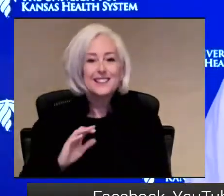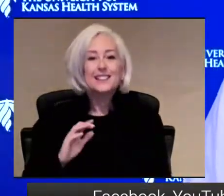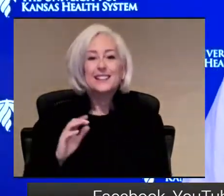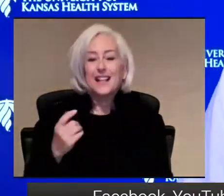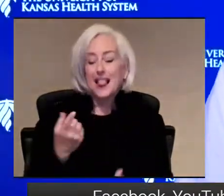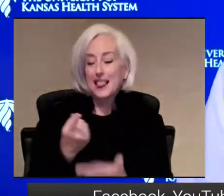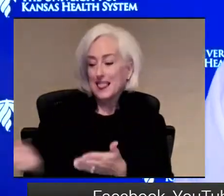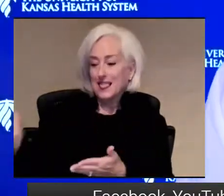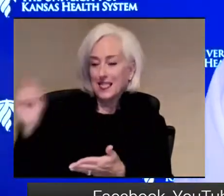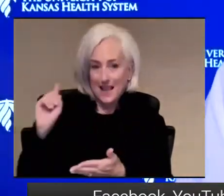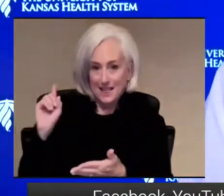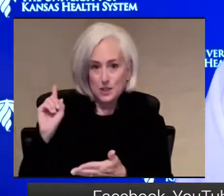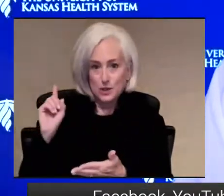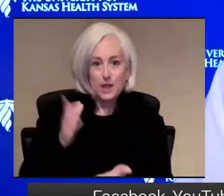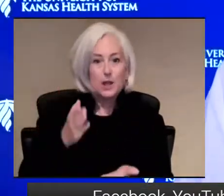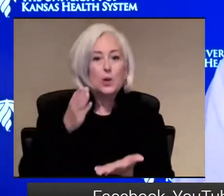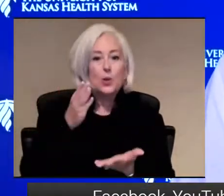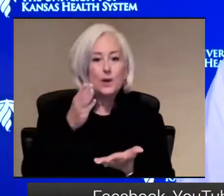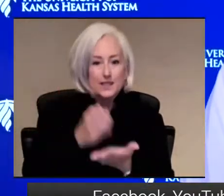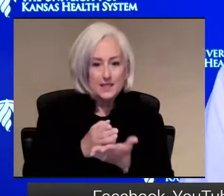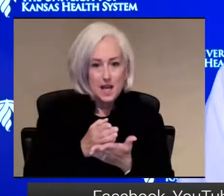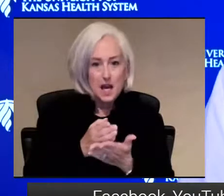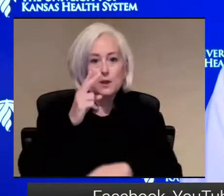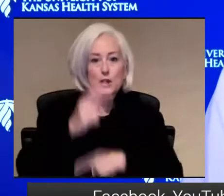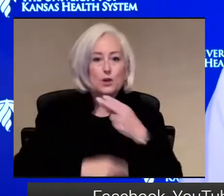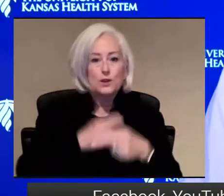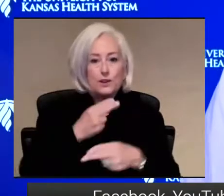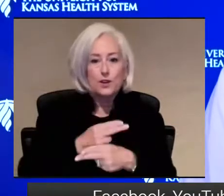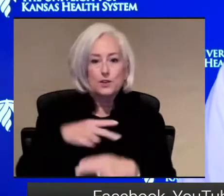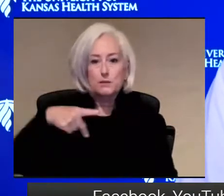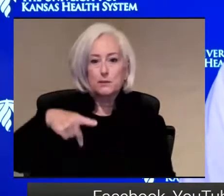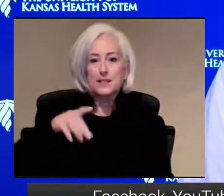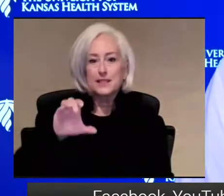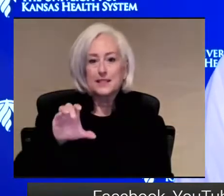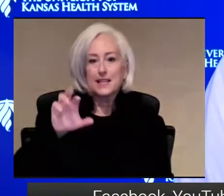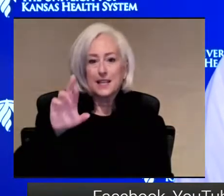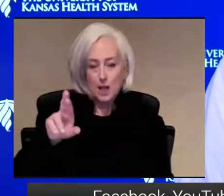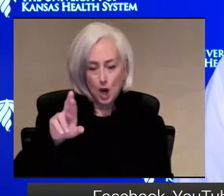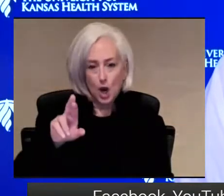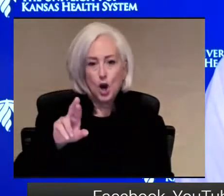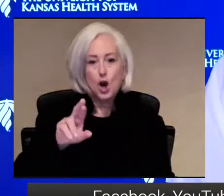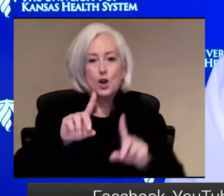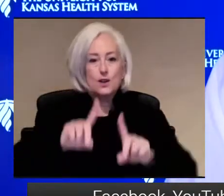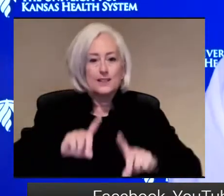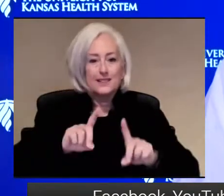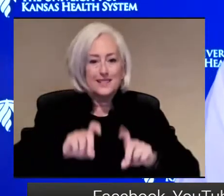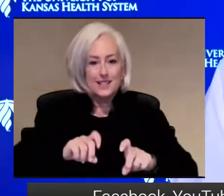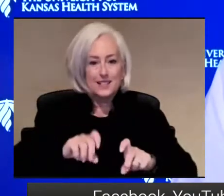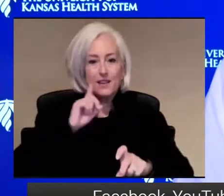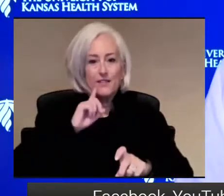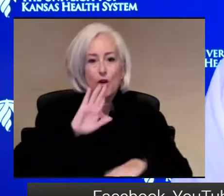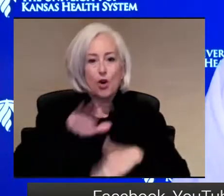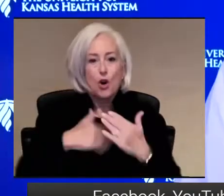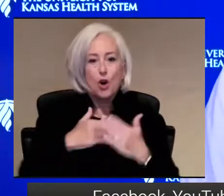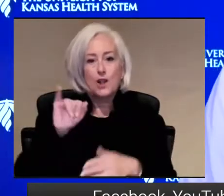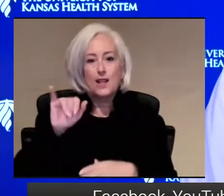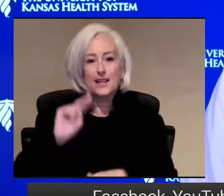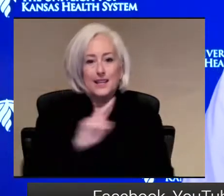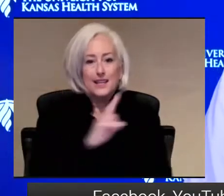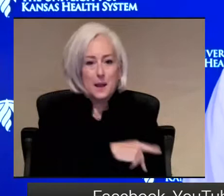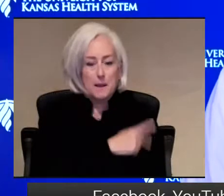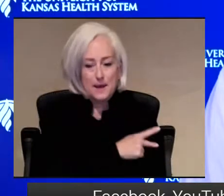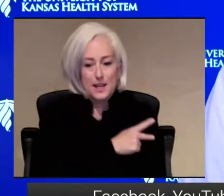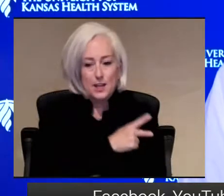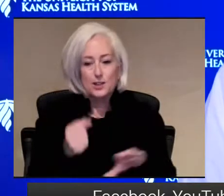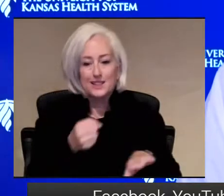to stopping the universal PCR screening for every inpatient admission. It took a little bit of time because we know there's some